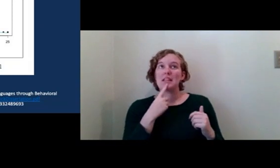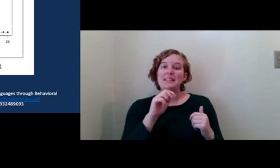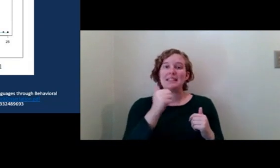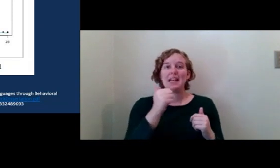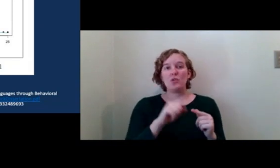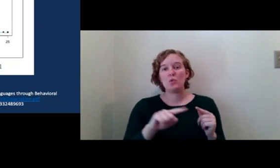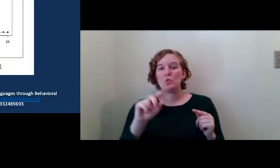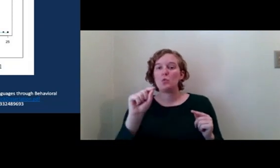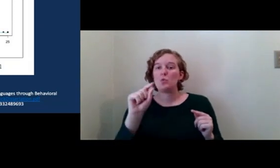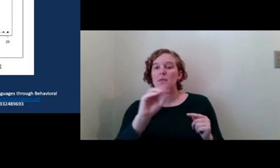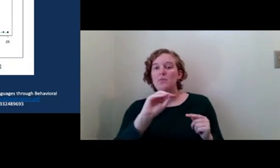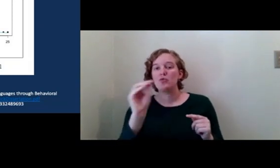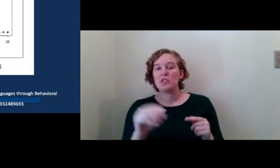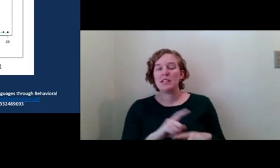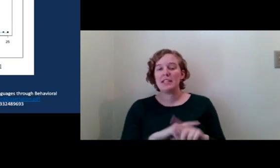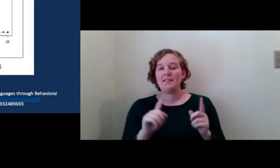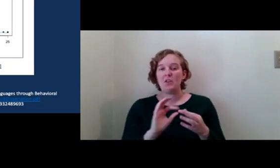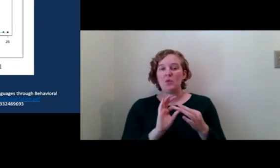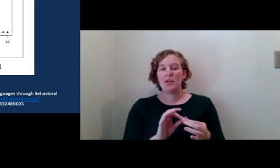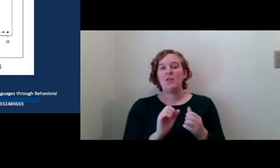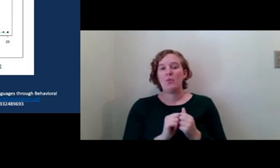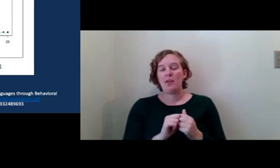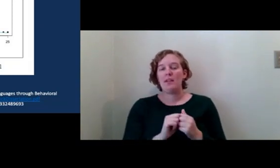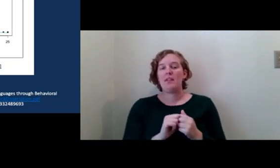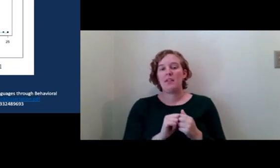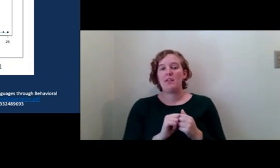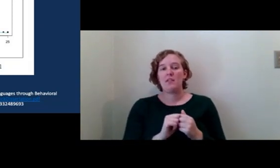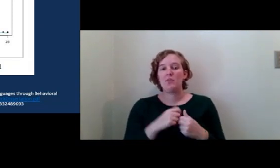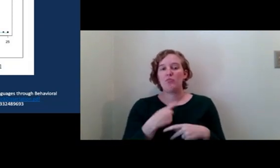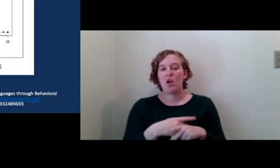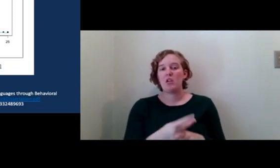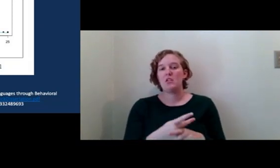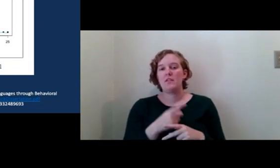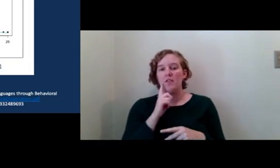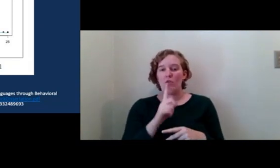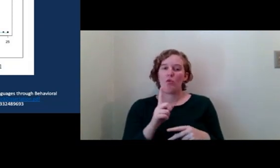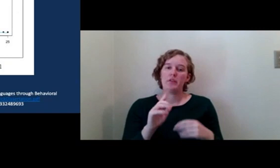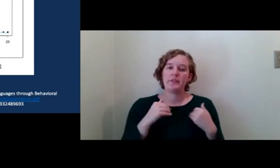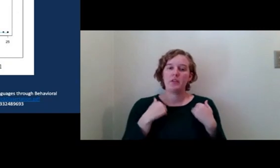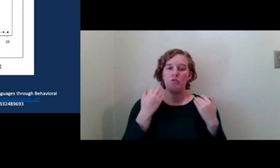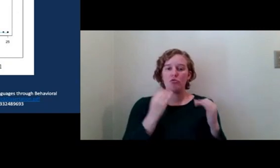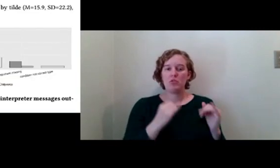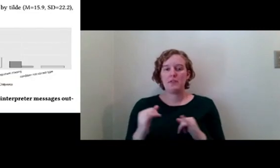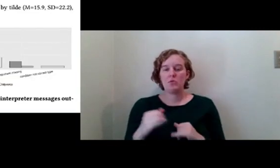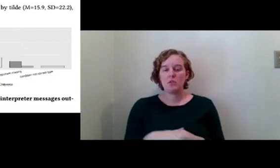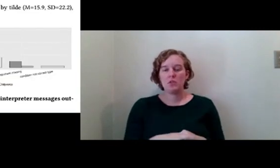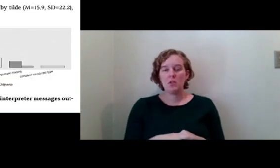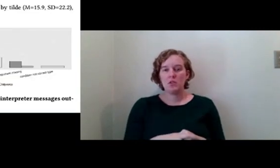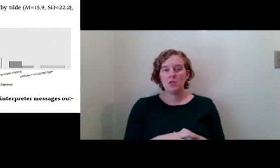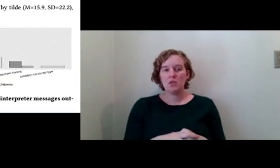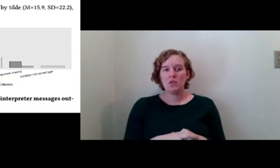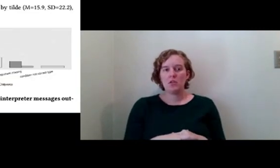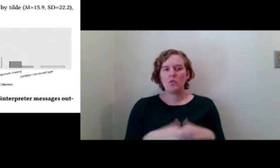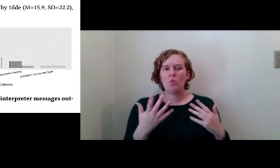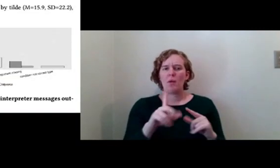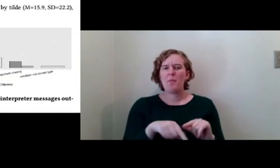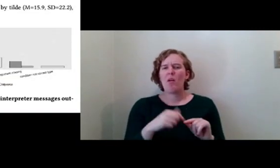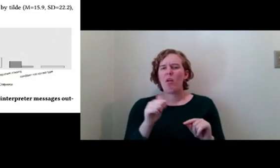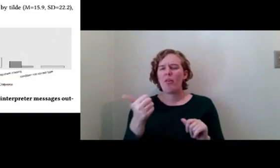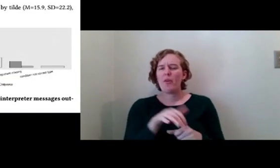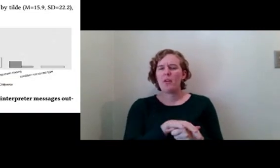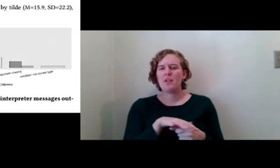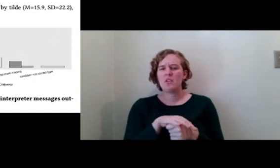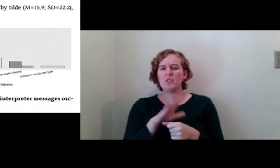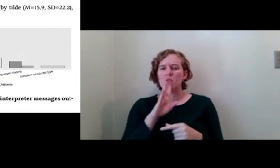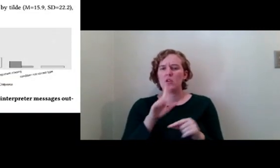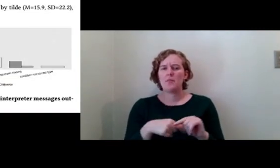20% difference in terms of your productivity for relatively younger individuals. So what about other areas? Like we talked